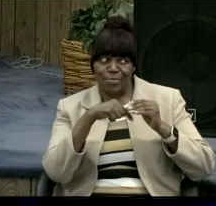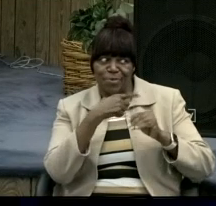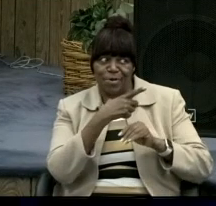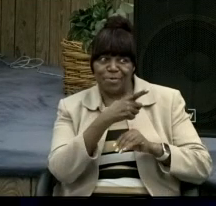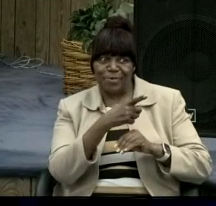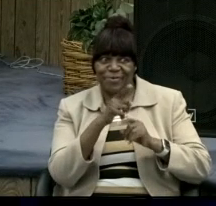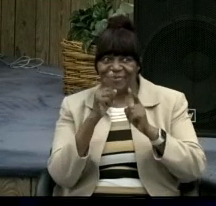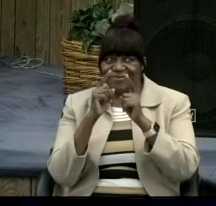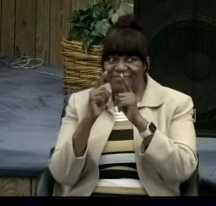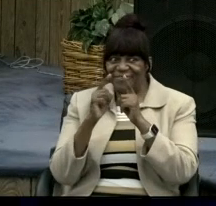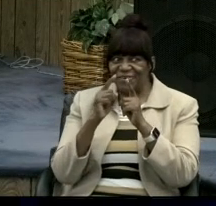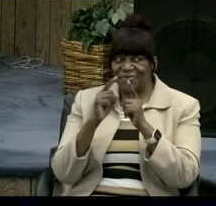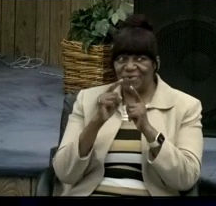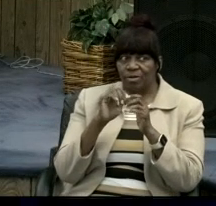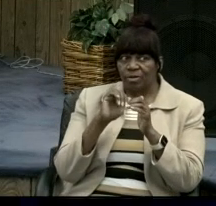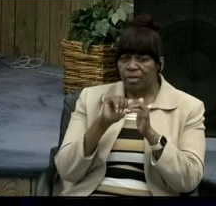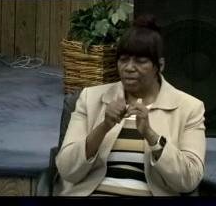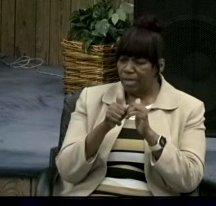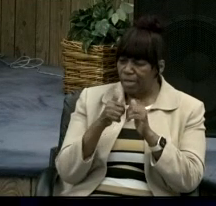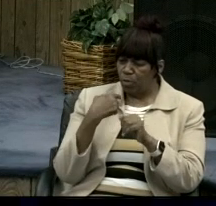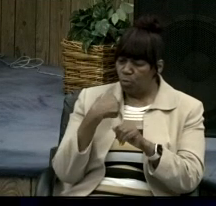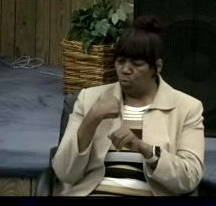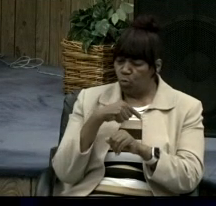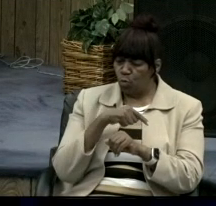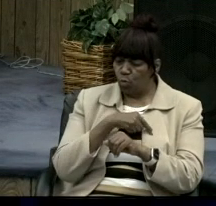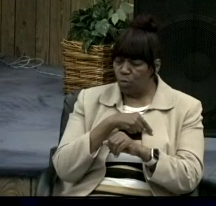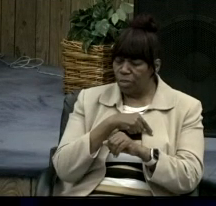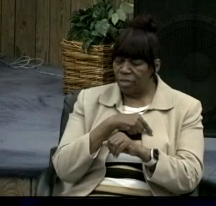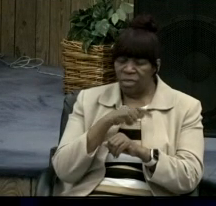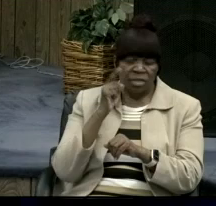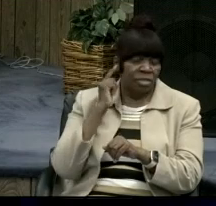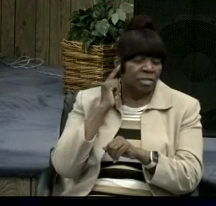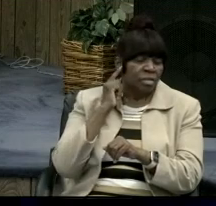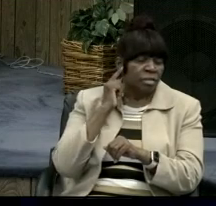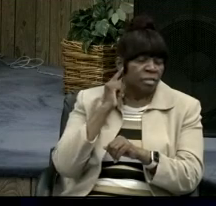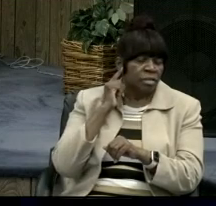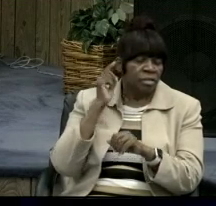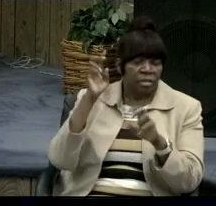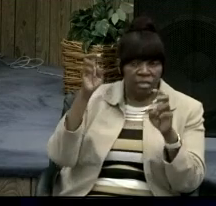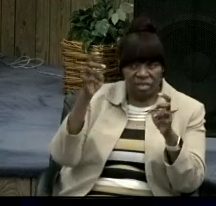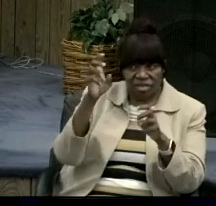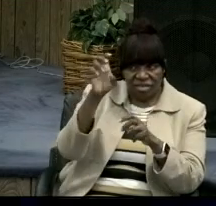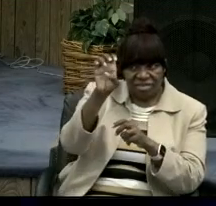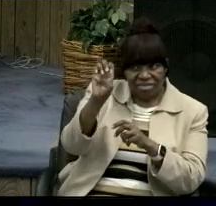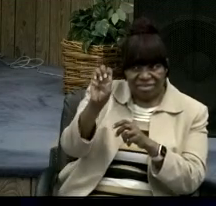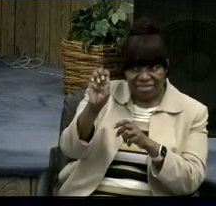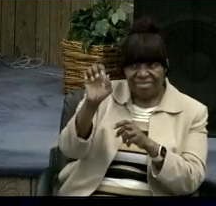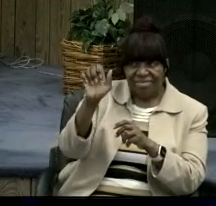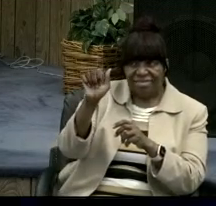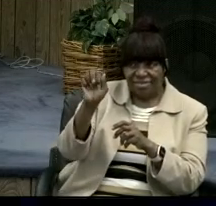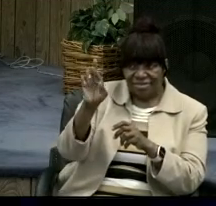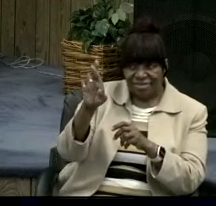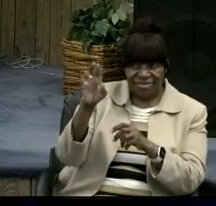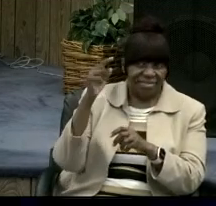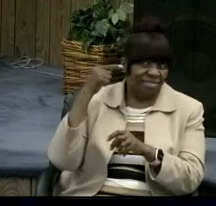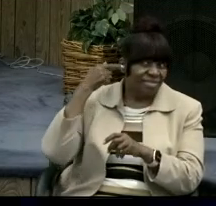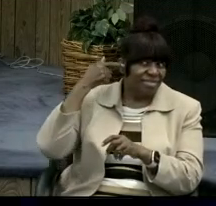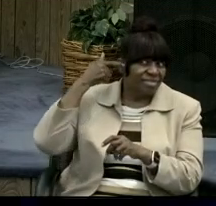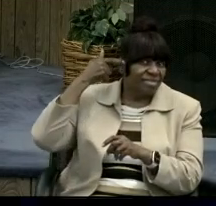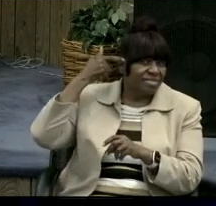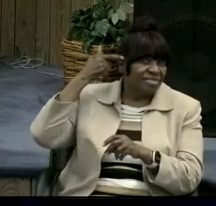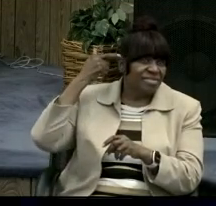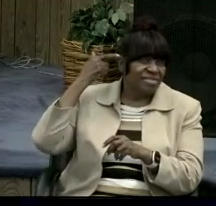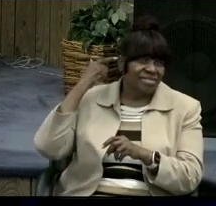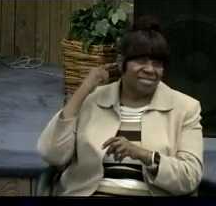First, let's talk about how we hear. You know that thing called our ears, this the outer portion of